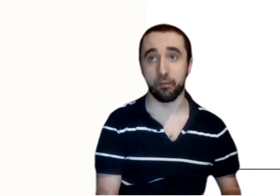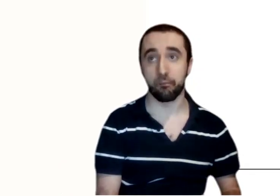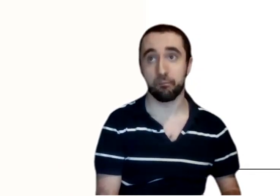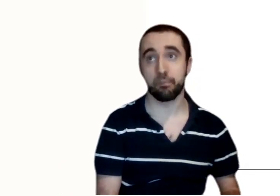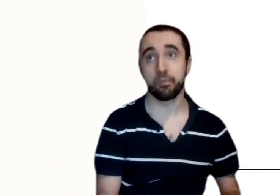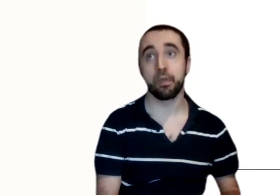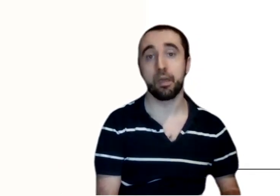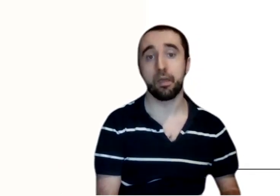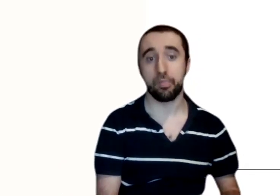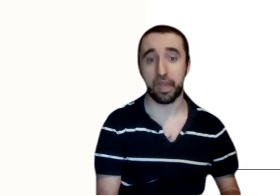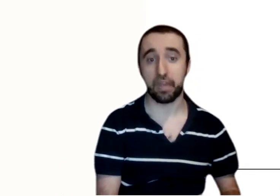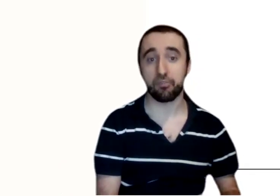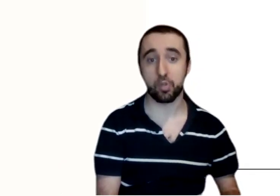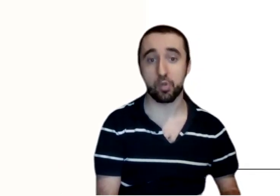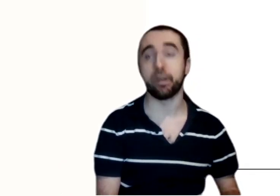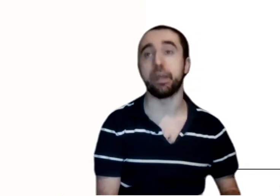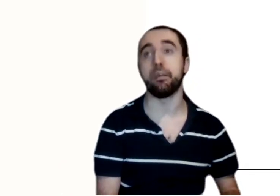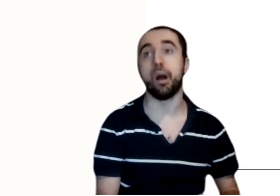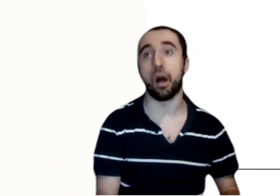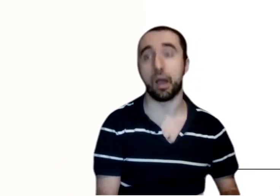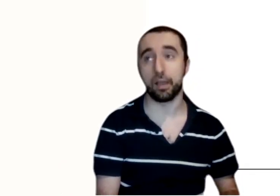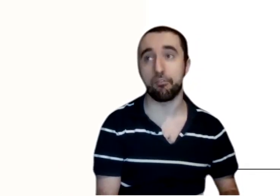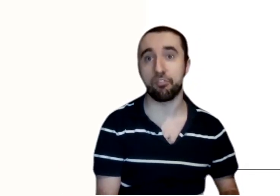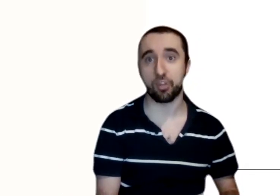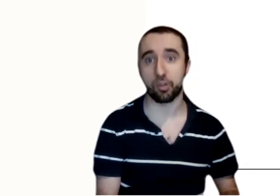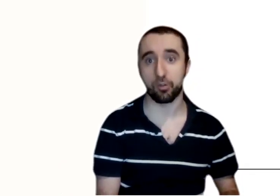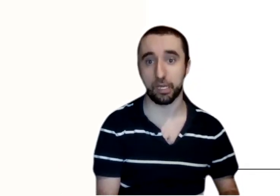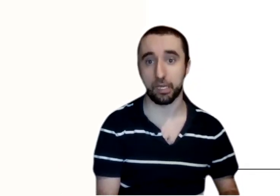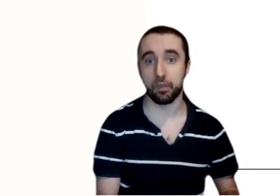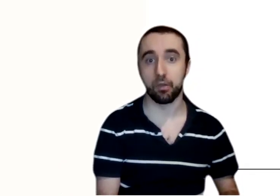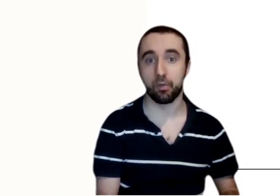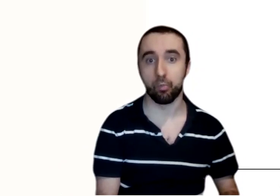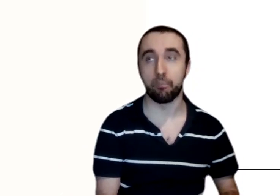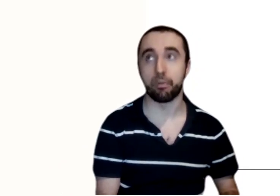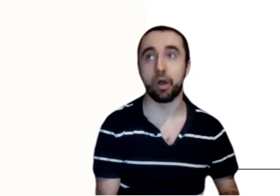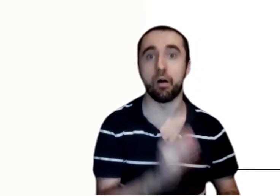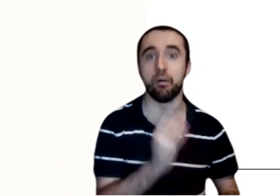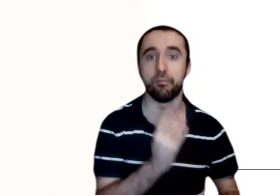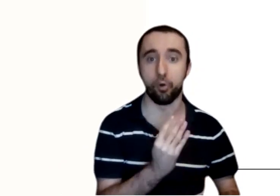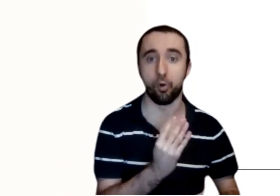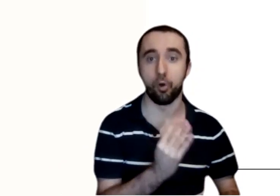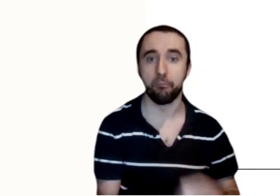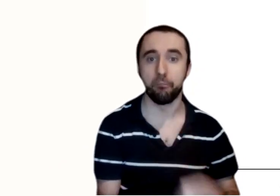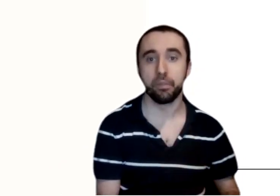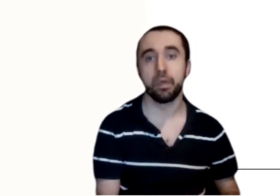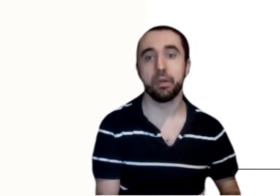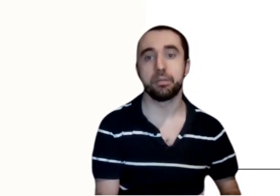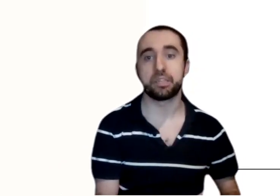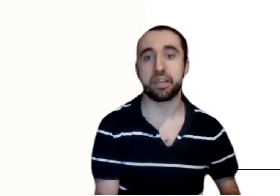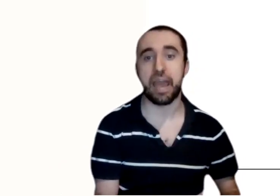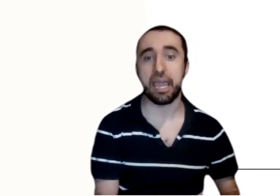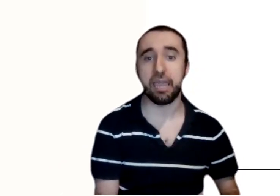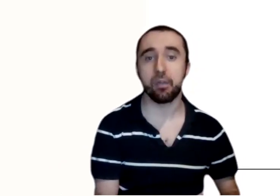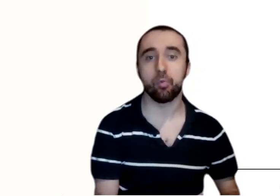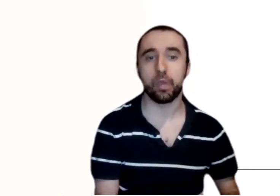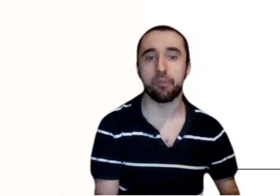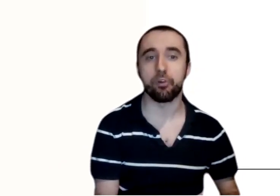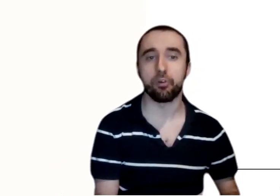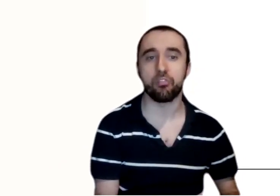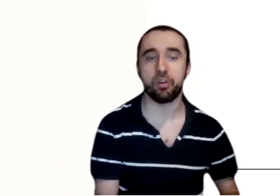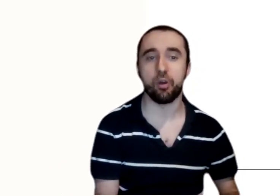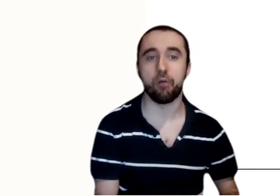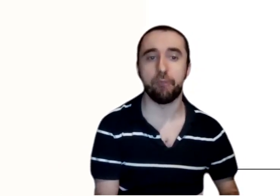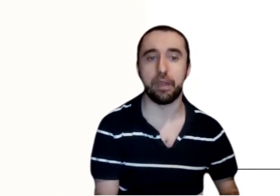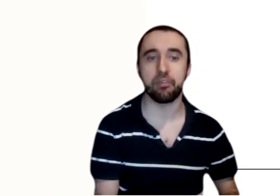Hello everyone. Thanks for joining iLLYPH webinar 4. Today we